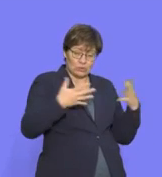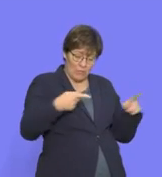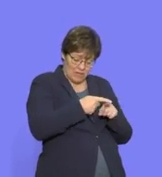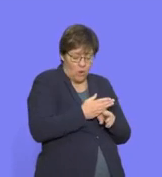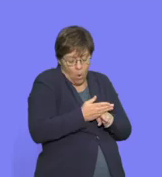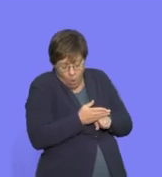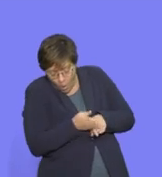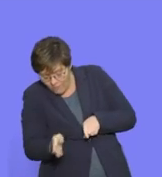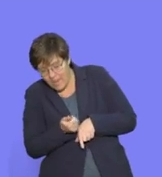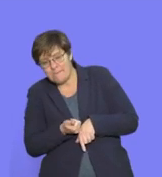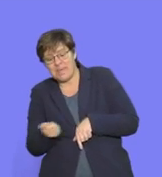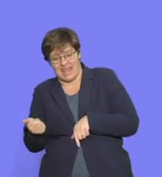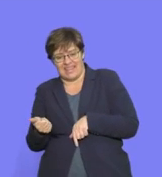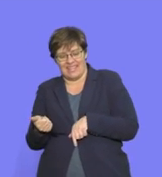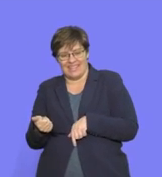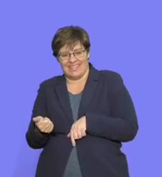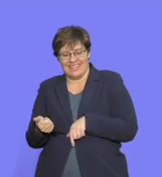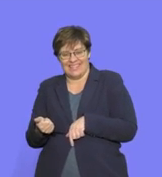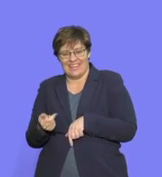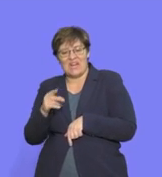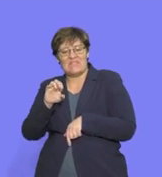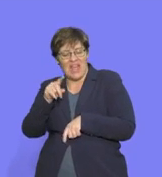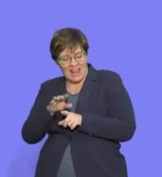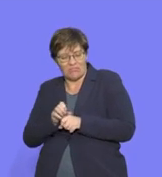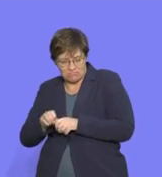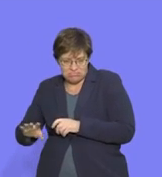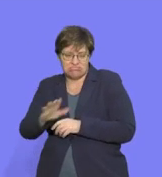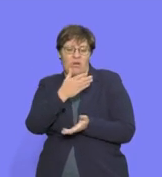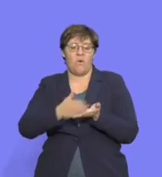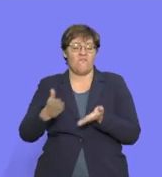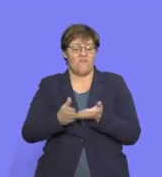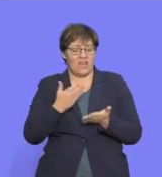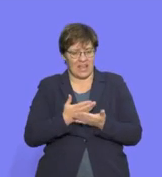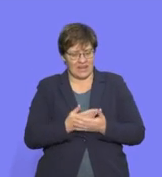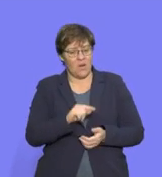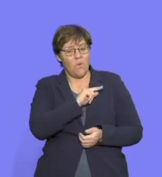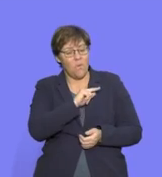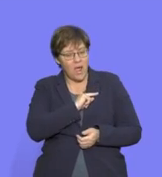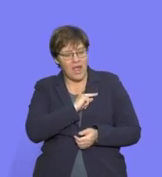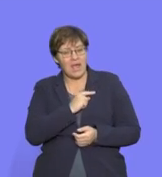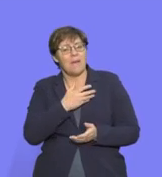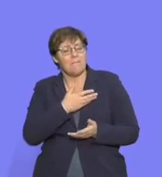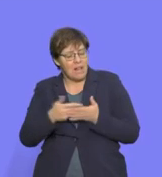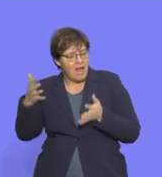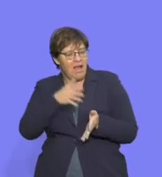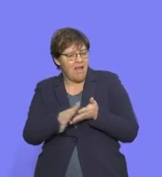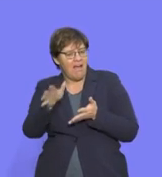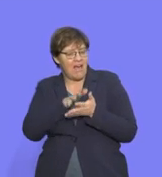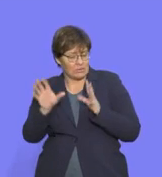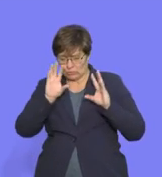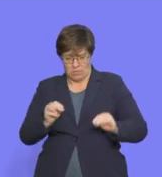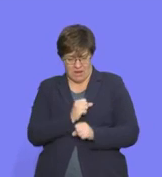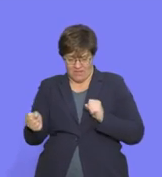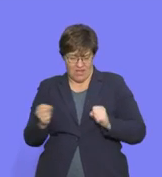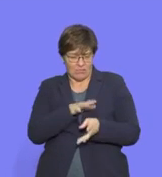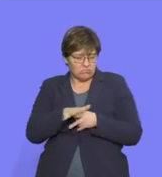excess fluid and drains the tissues. Because remember, the blood is constantly flowing. It doesn't